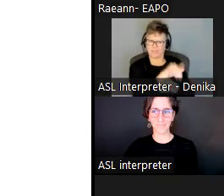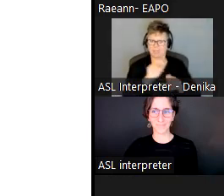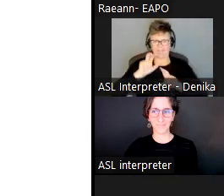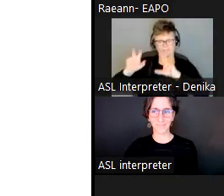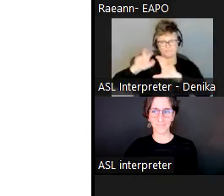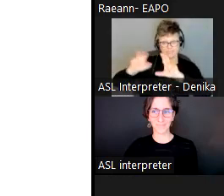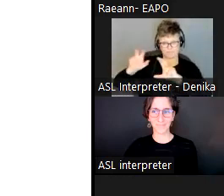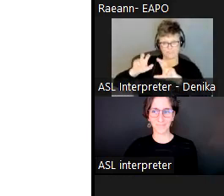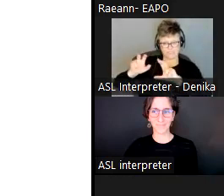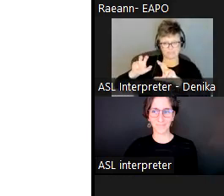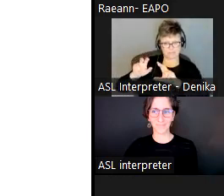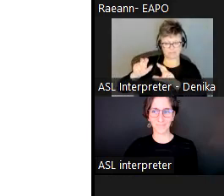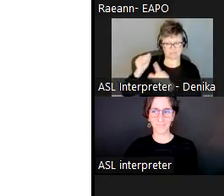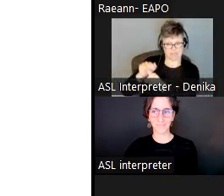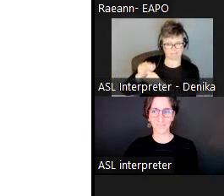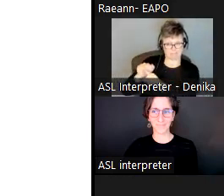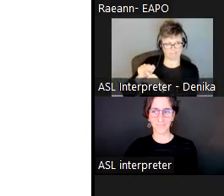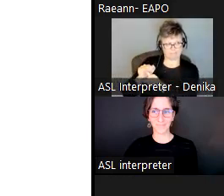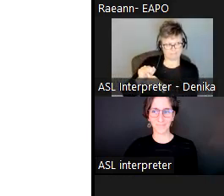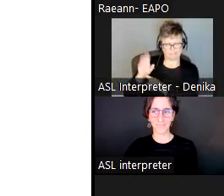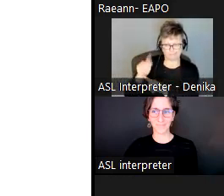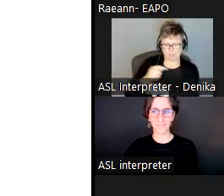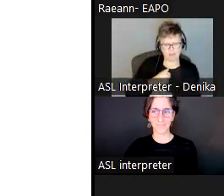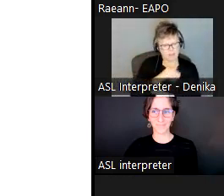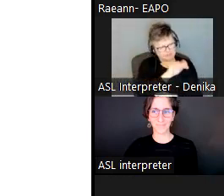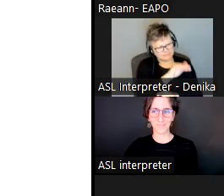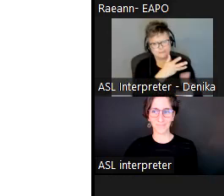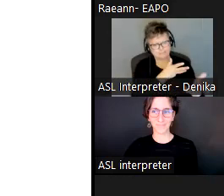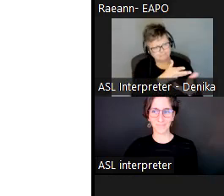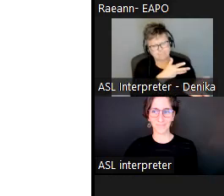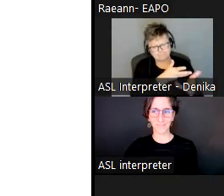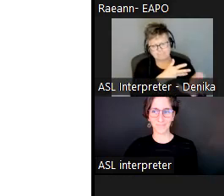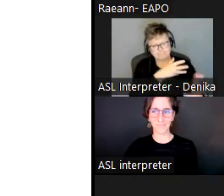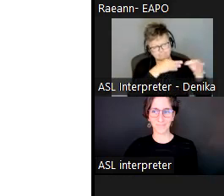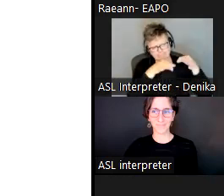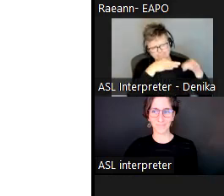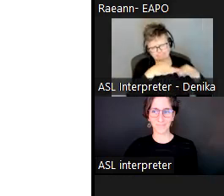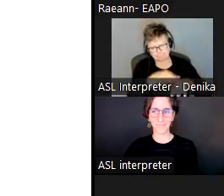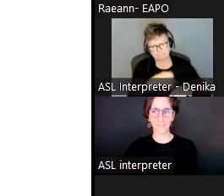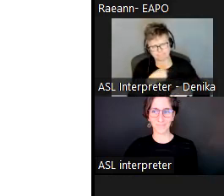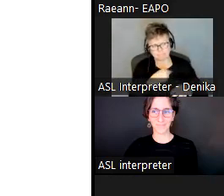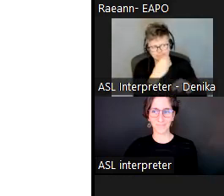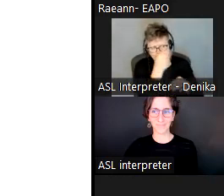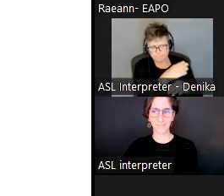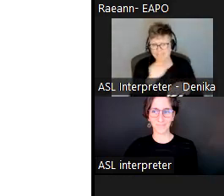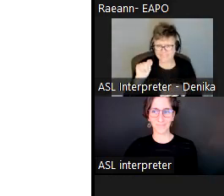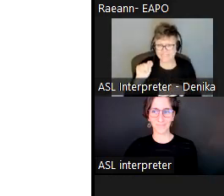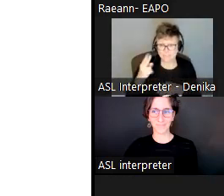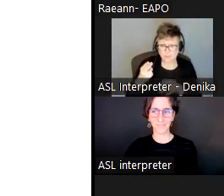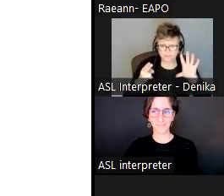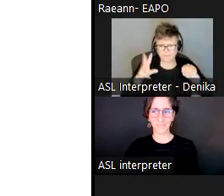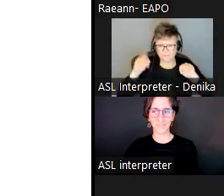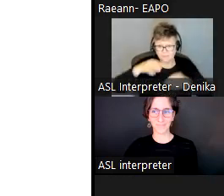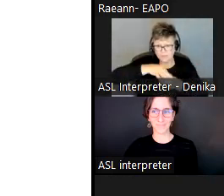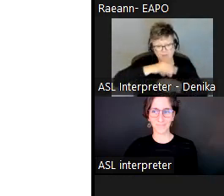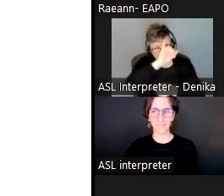scam. But then I was able to convince him that the Tim Hortons 50-50 draw was also a scam